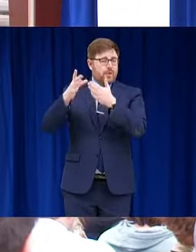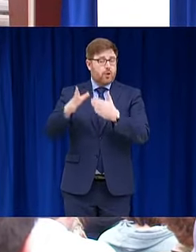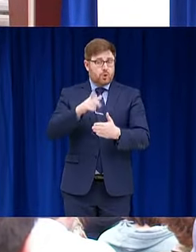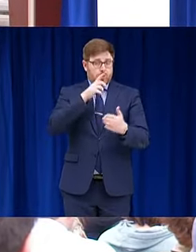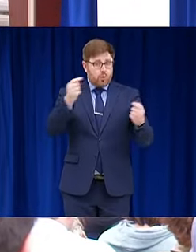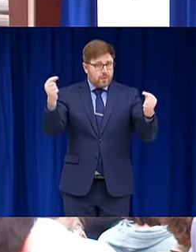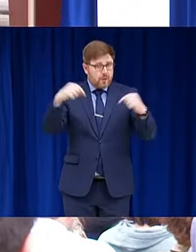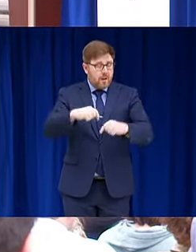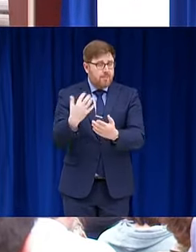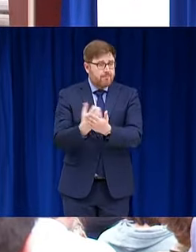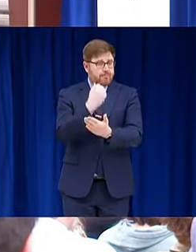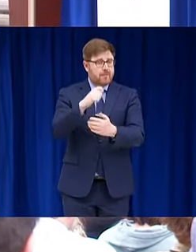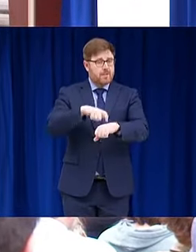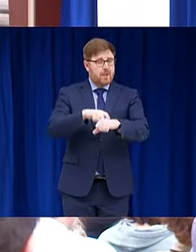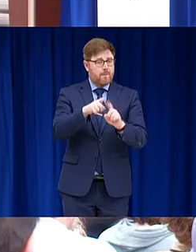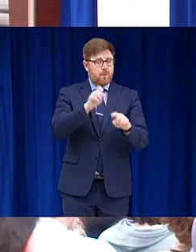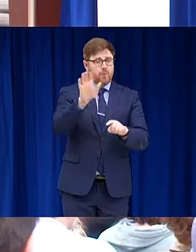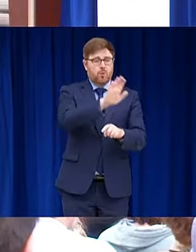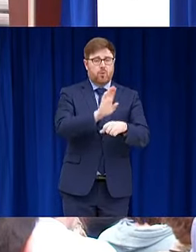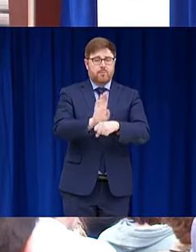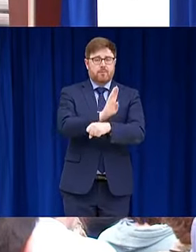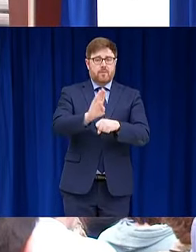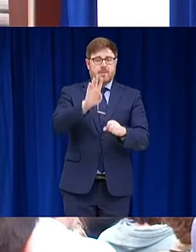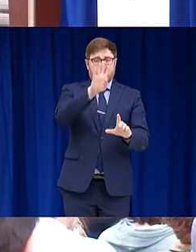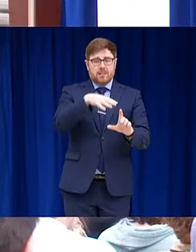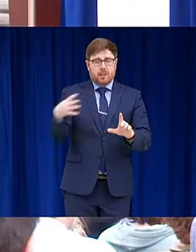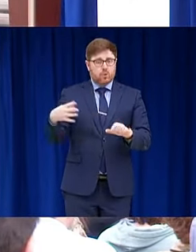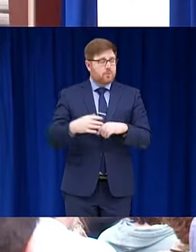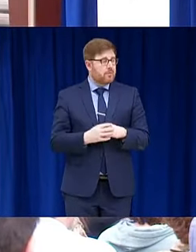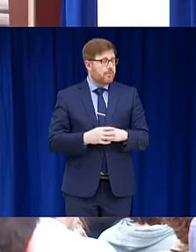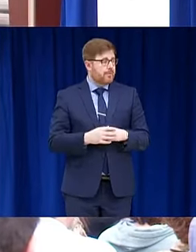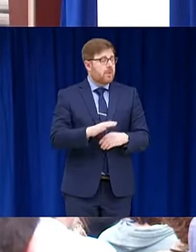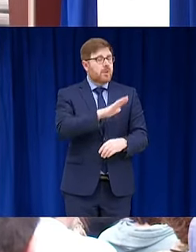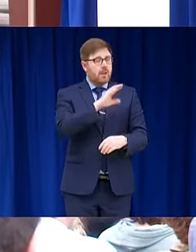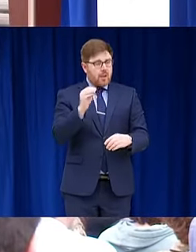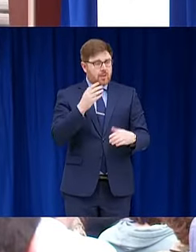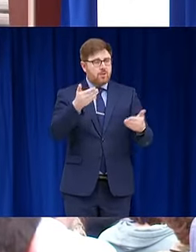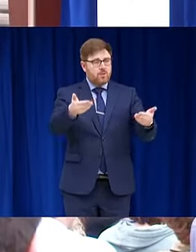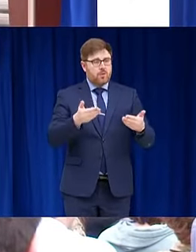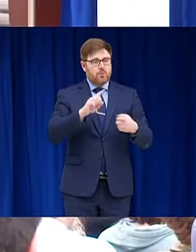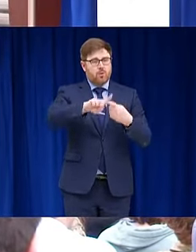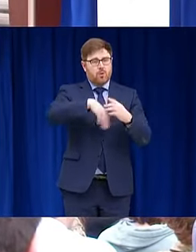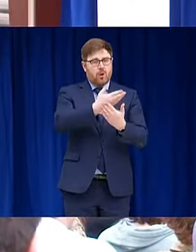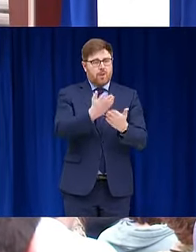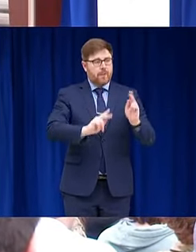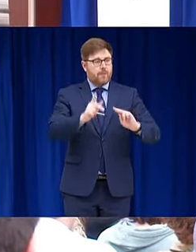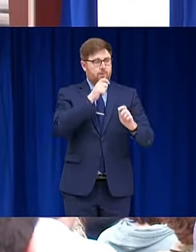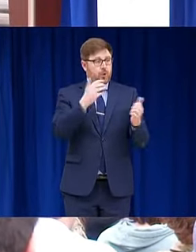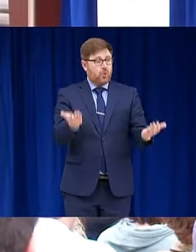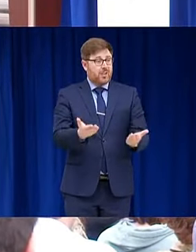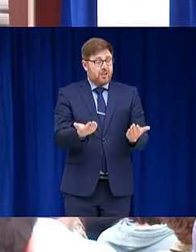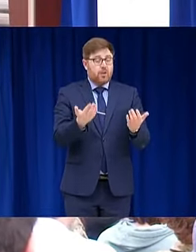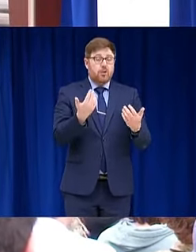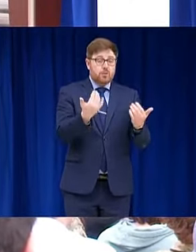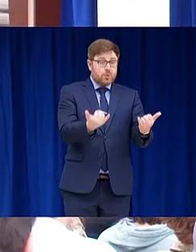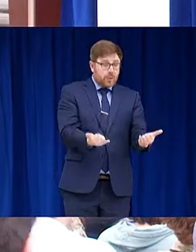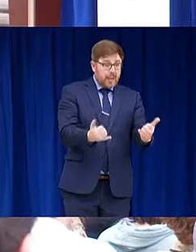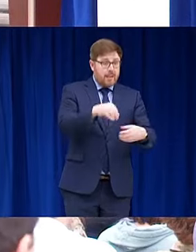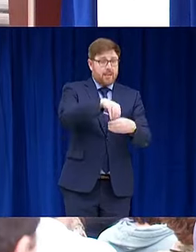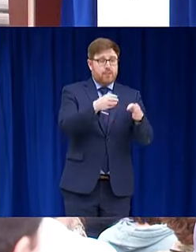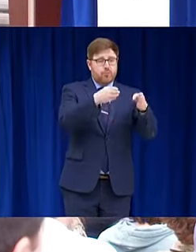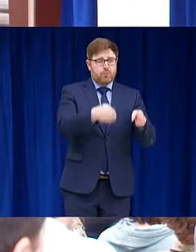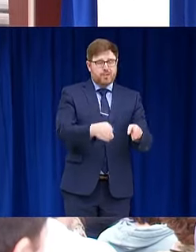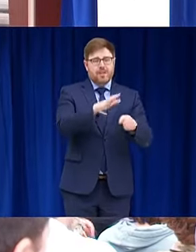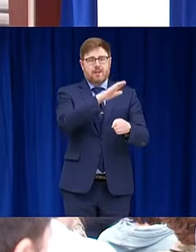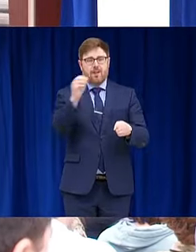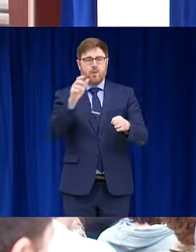here. And welcome to the service members and department personnel who are with us today in the Pentagon and again online around the